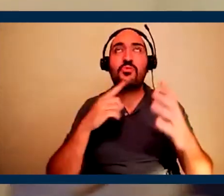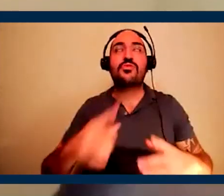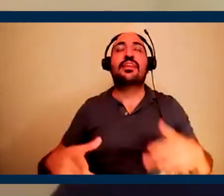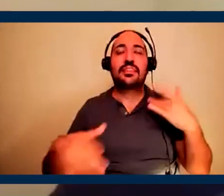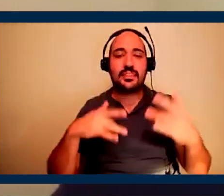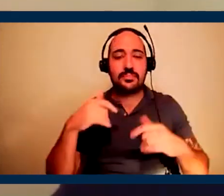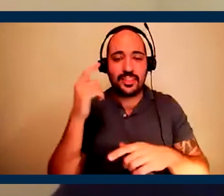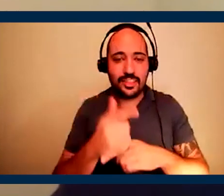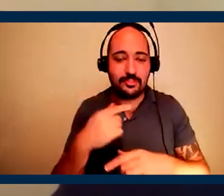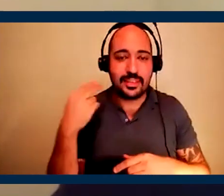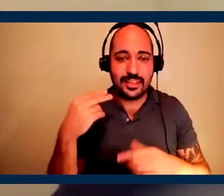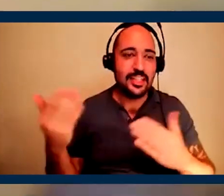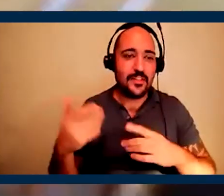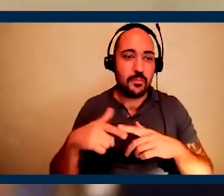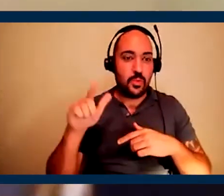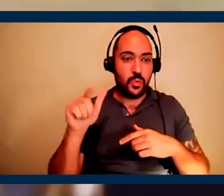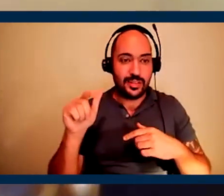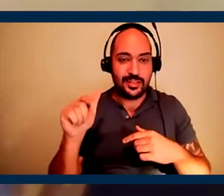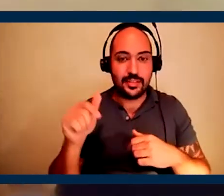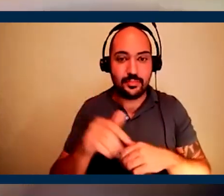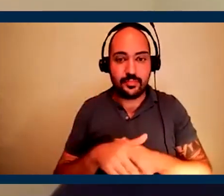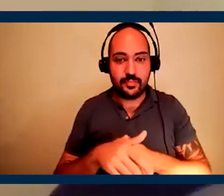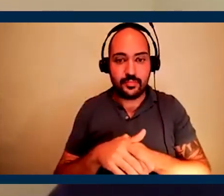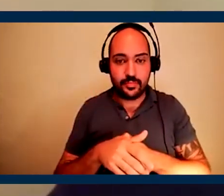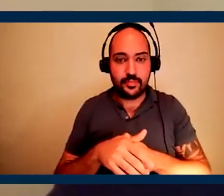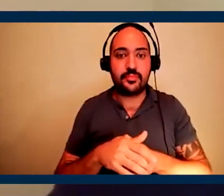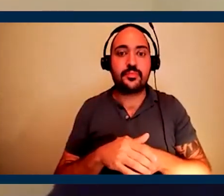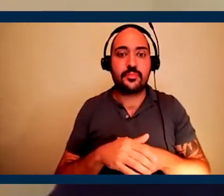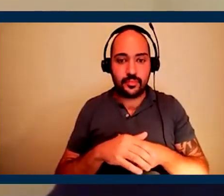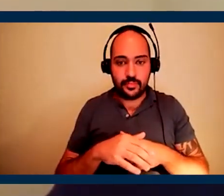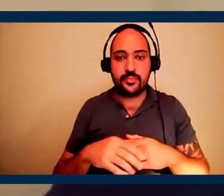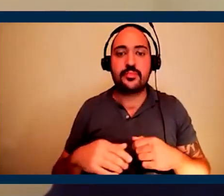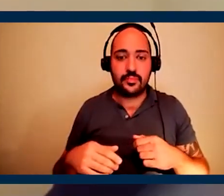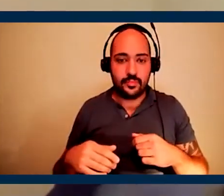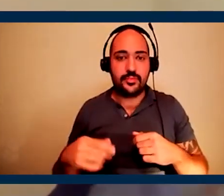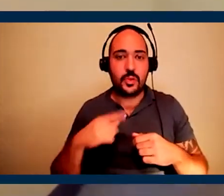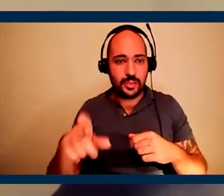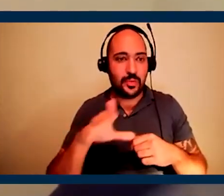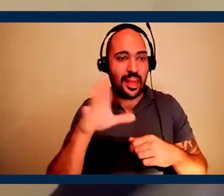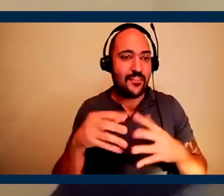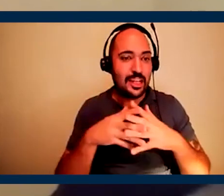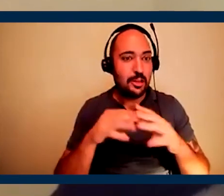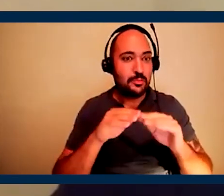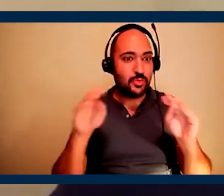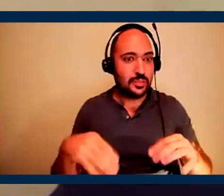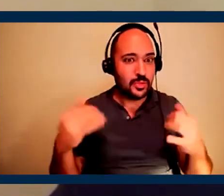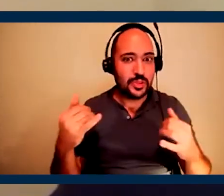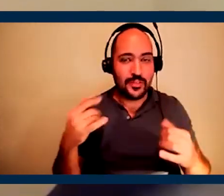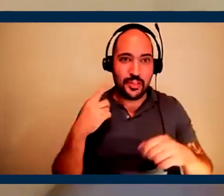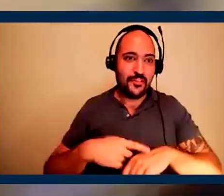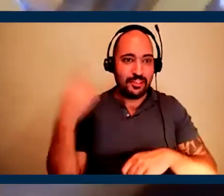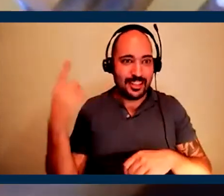and my niece is here from Louisiana, and they actually went to the African American Museum today and was able to go for the very first time.